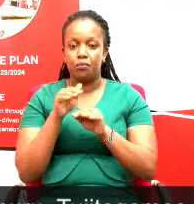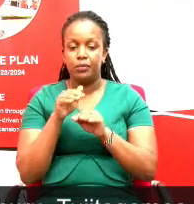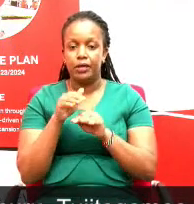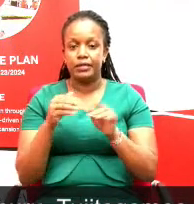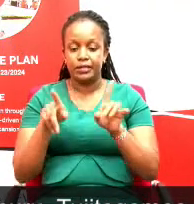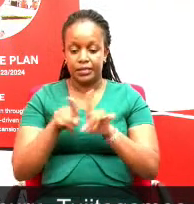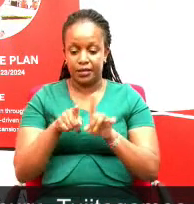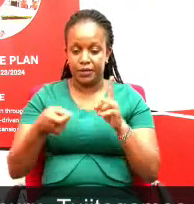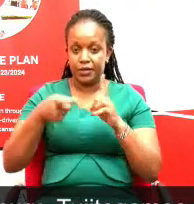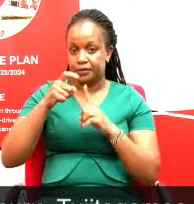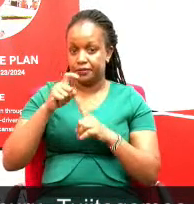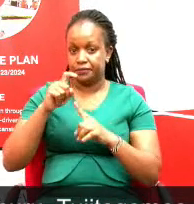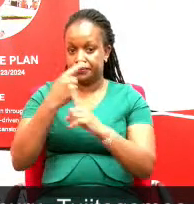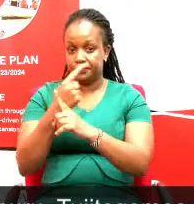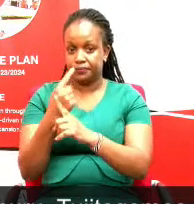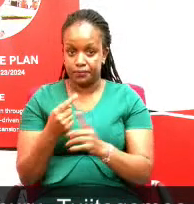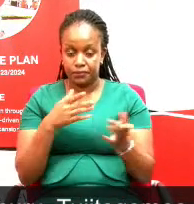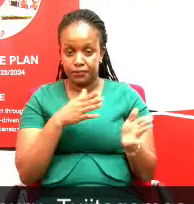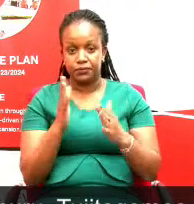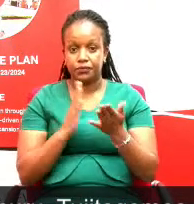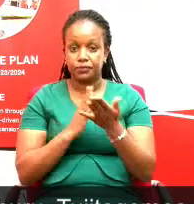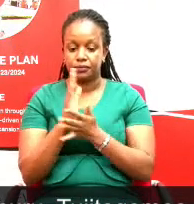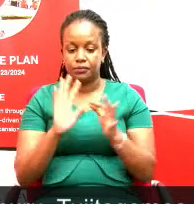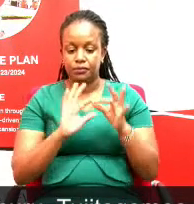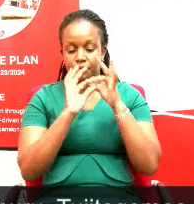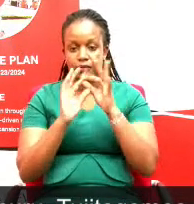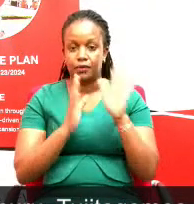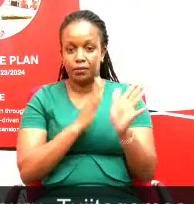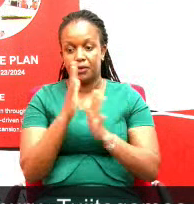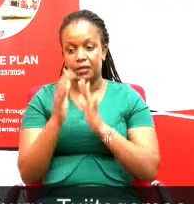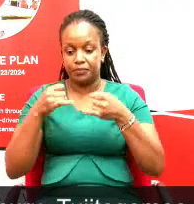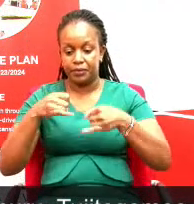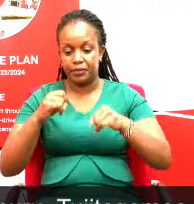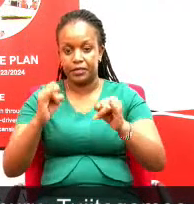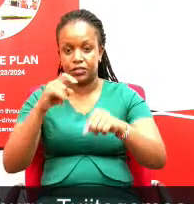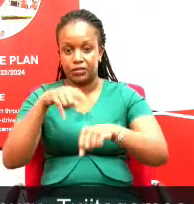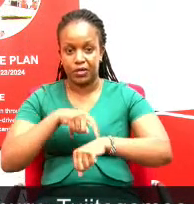customer satisfaction. During this corporate plan implementation period,